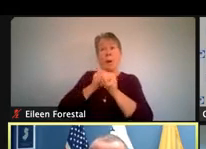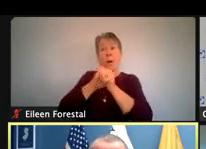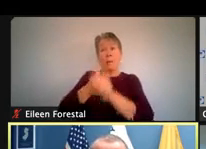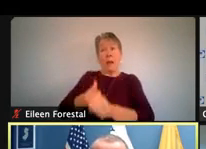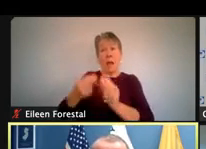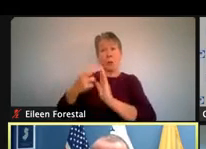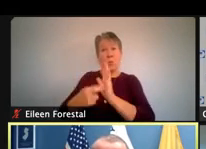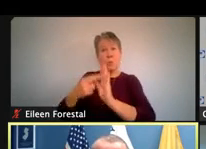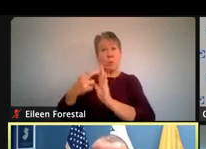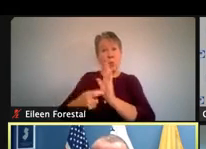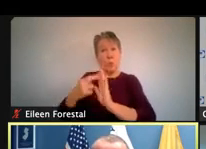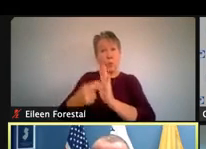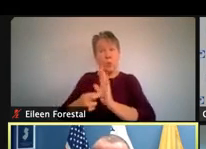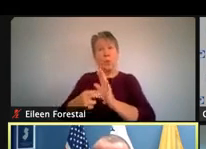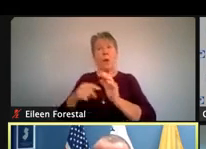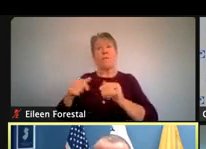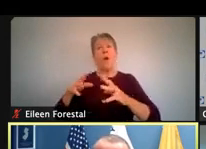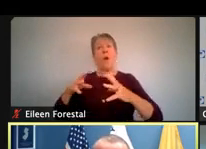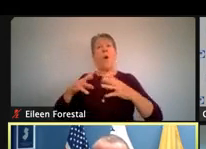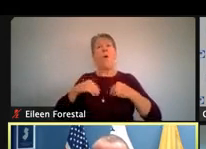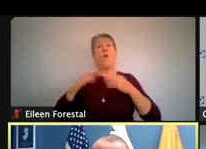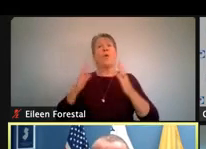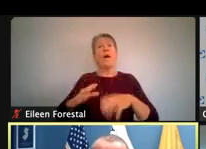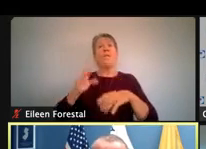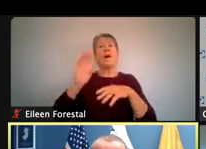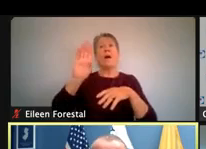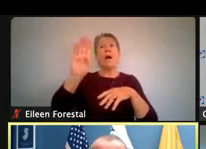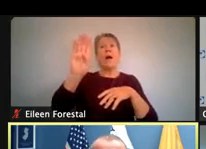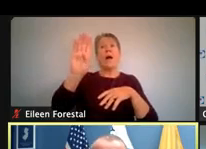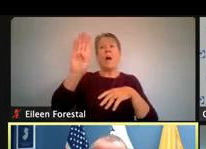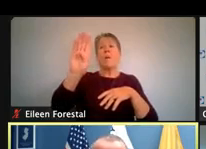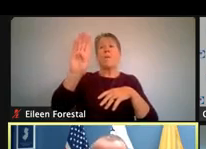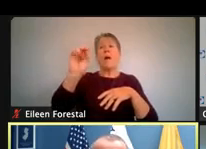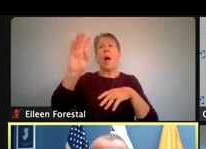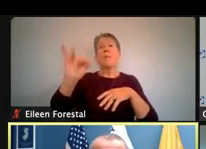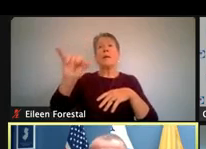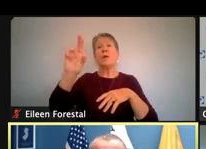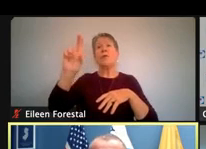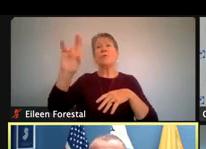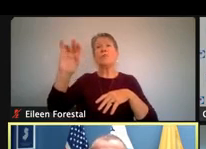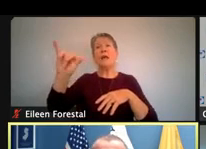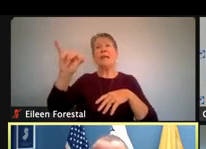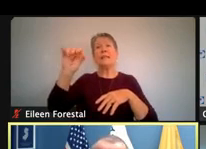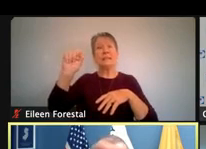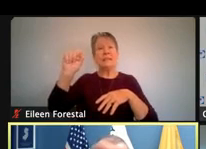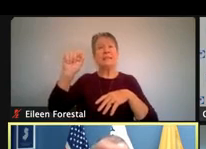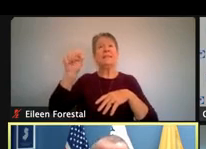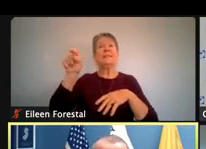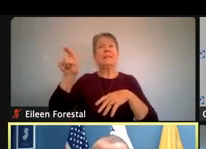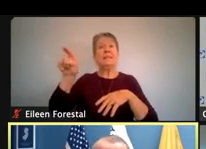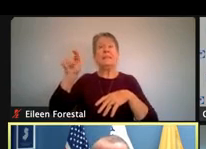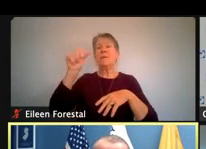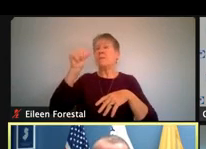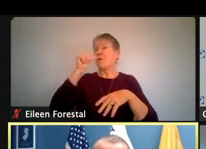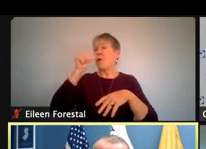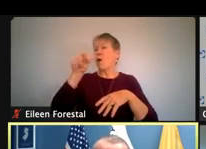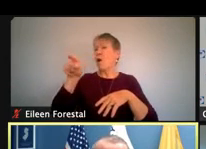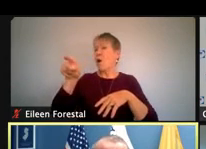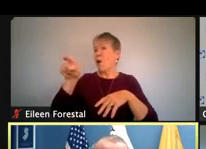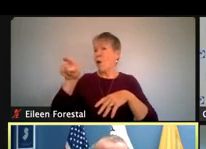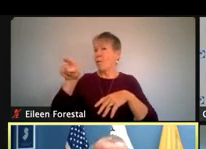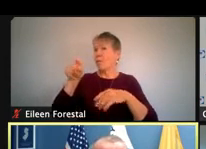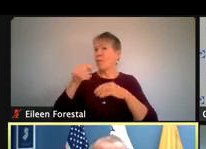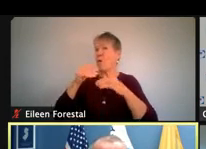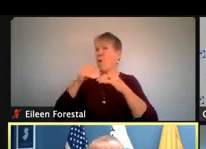in Pennsauken in Camden County, was cited over the weekend for exceeding the 25% indoor